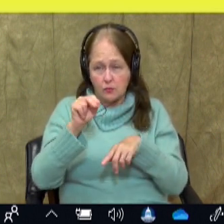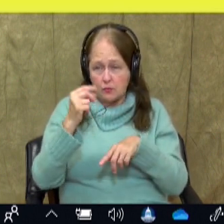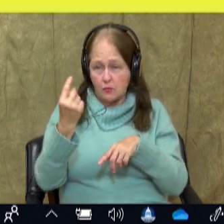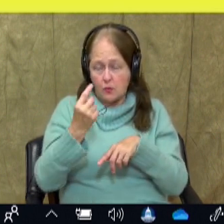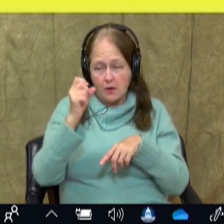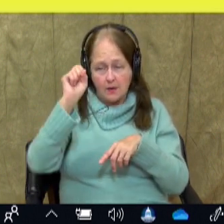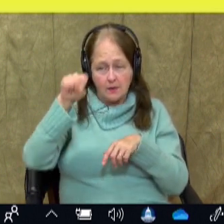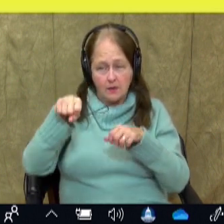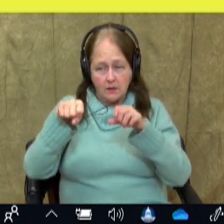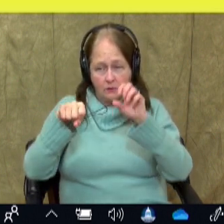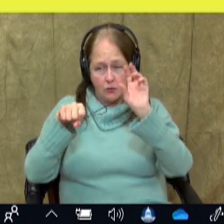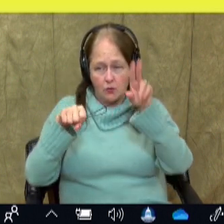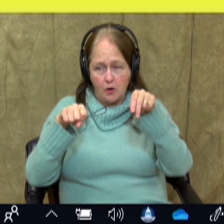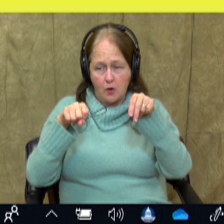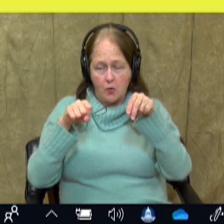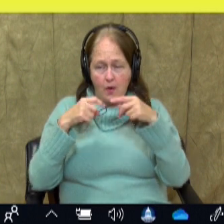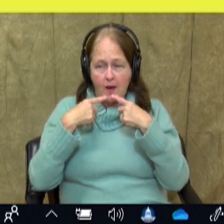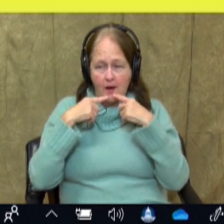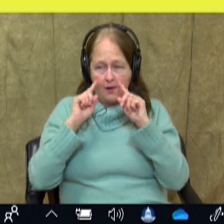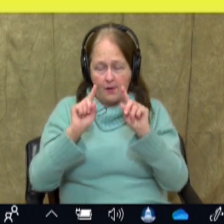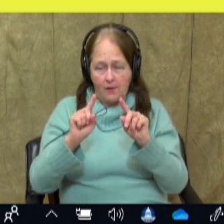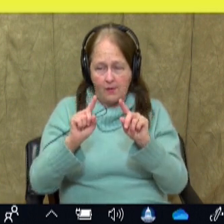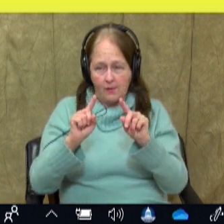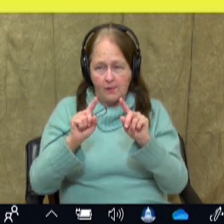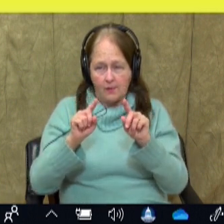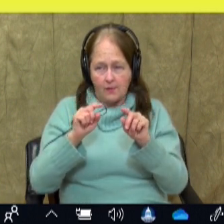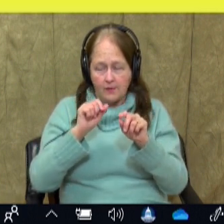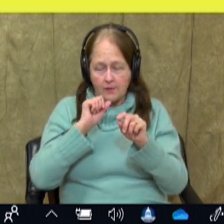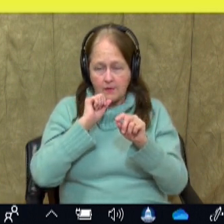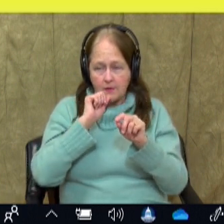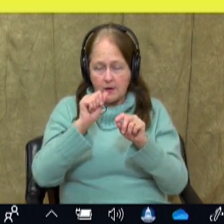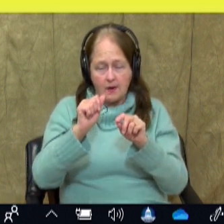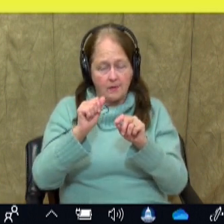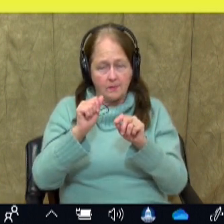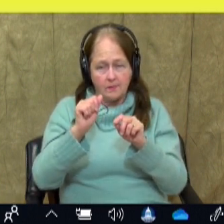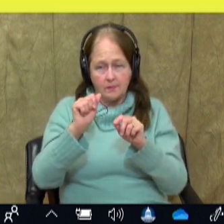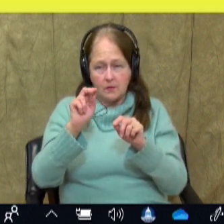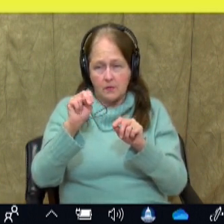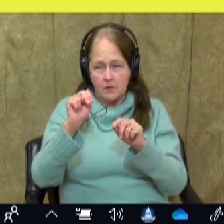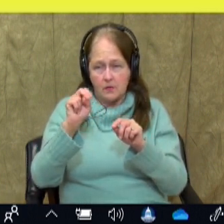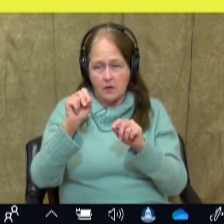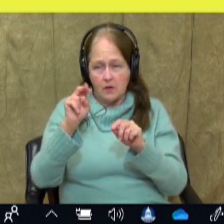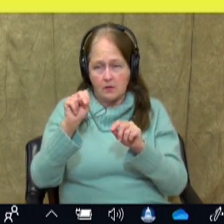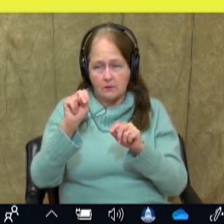be a yes or no answer. So this one is also non-statistical.